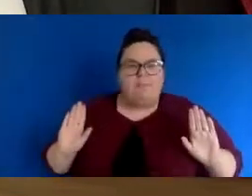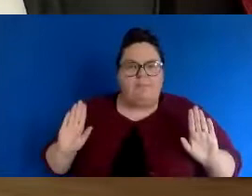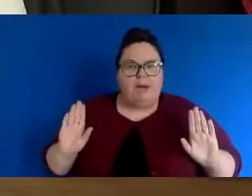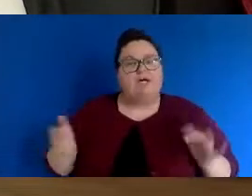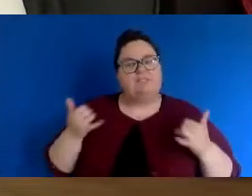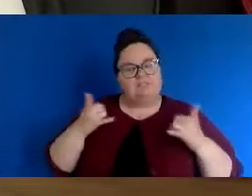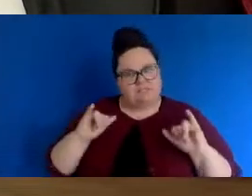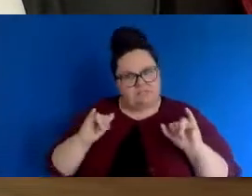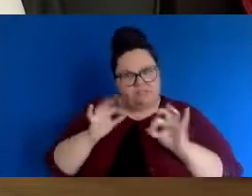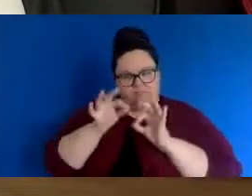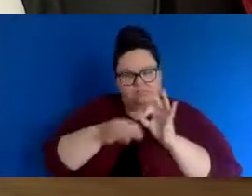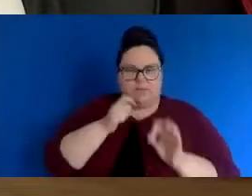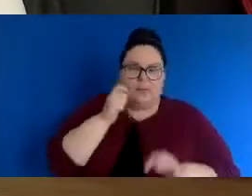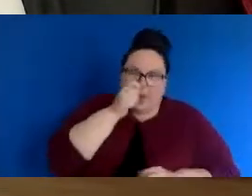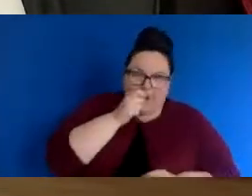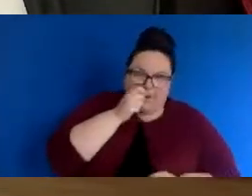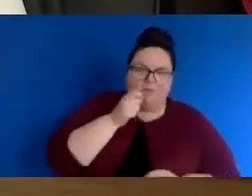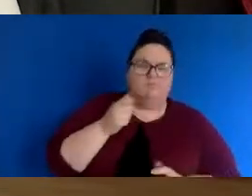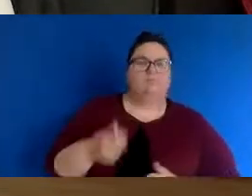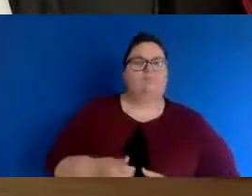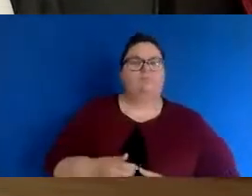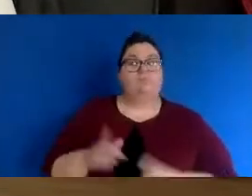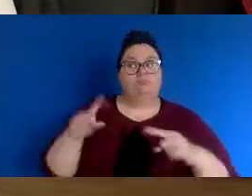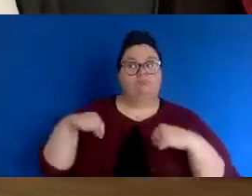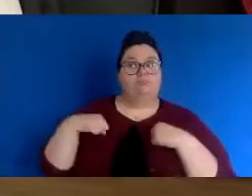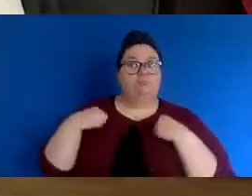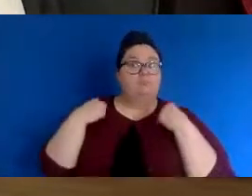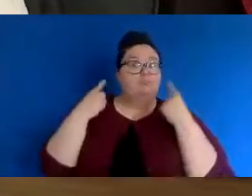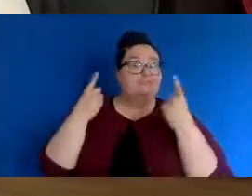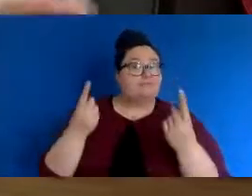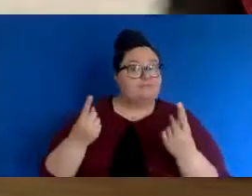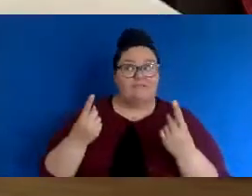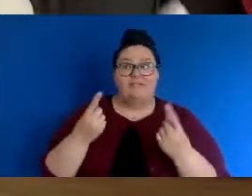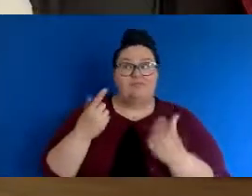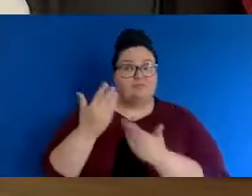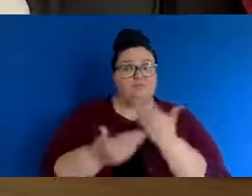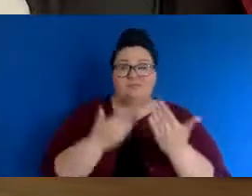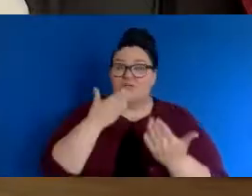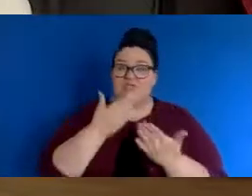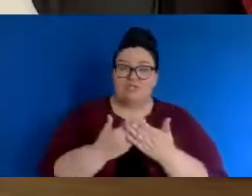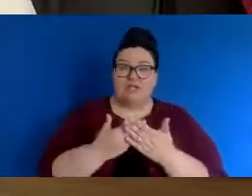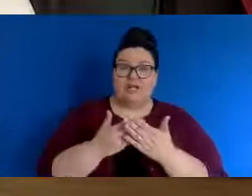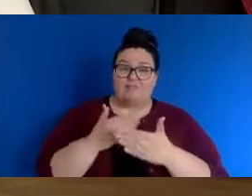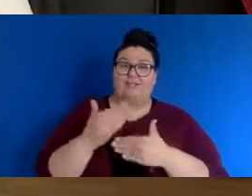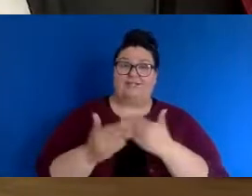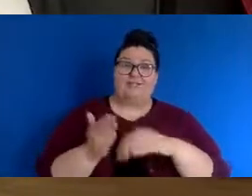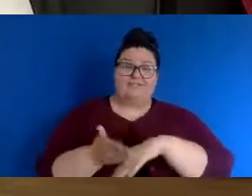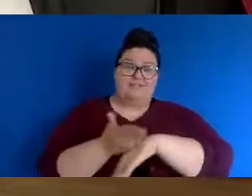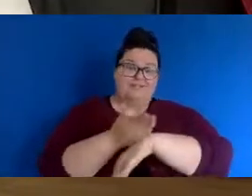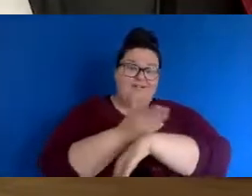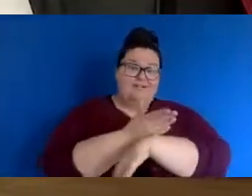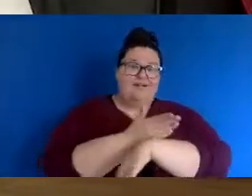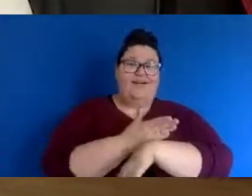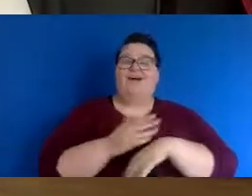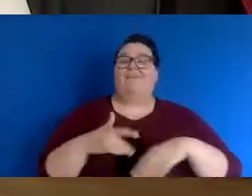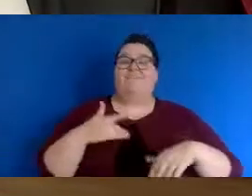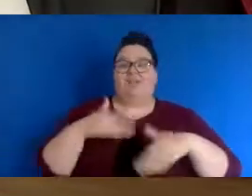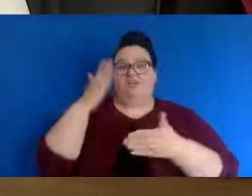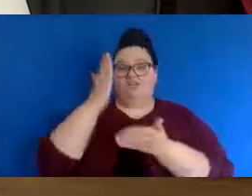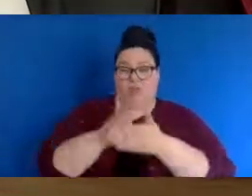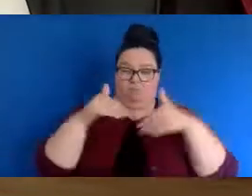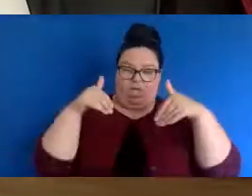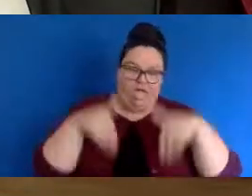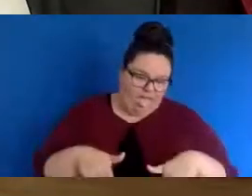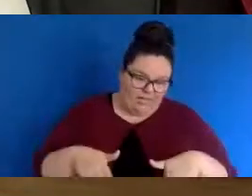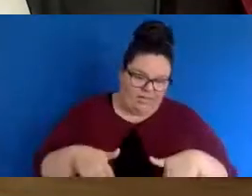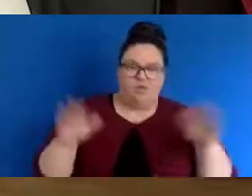tested. We have come so far, and we are making such great progress. Please let's not lose momentum we have